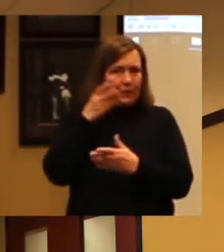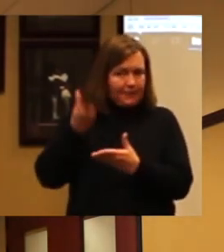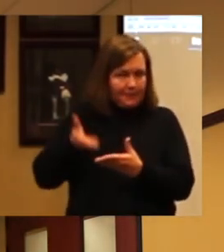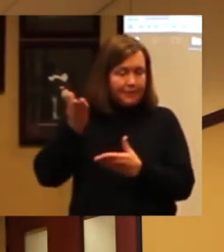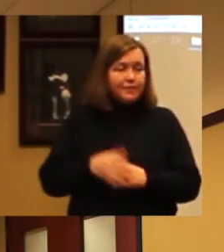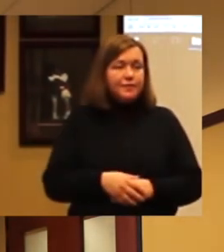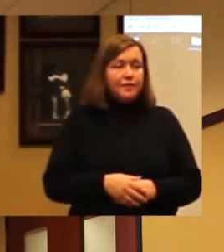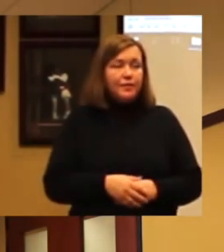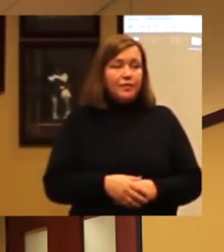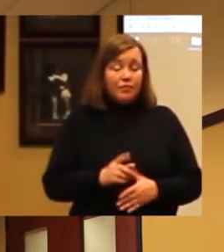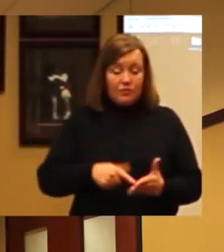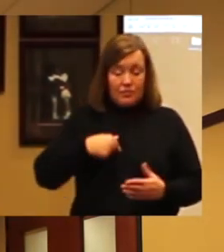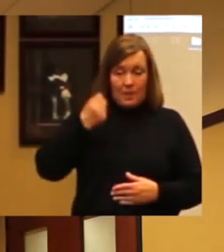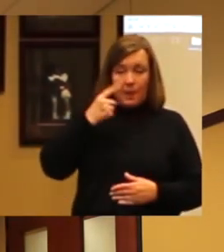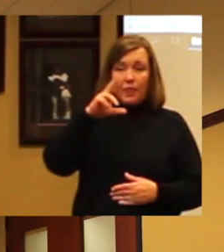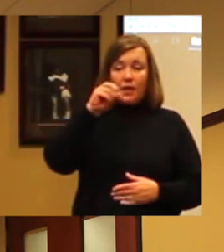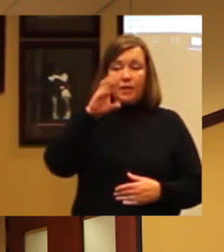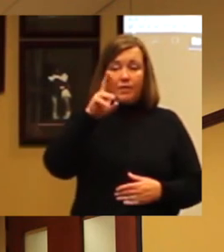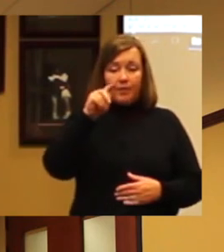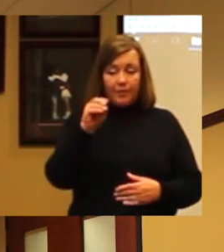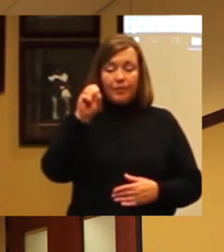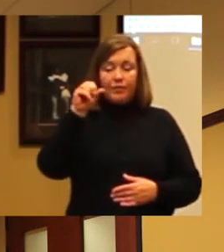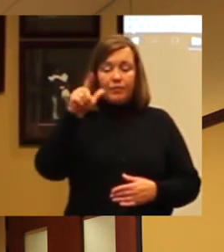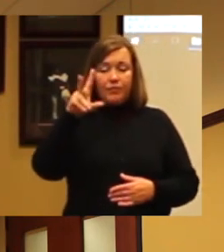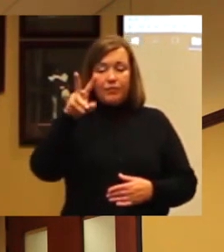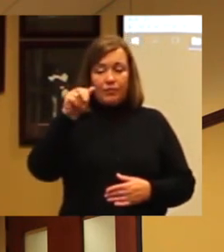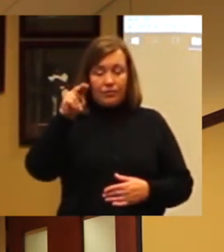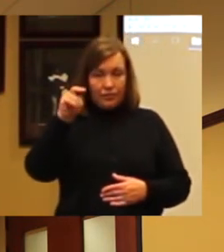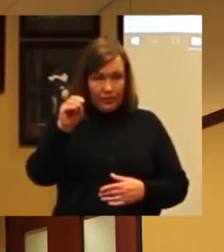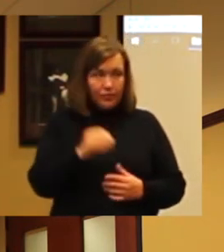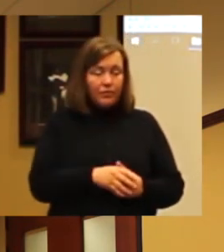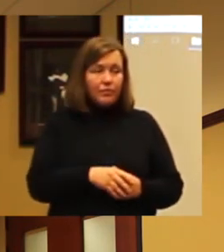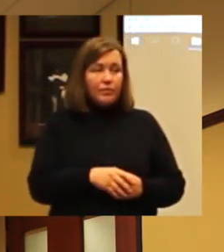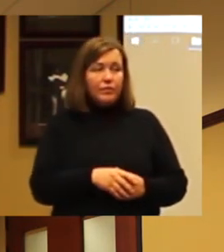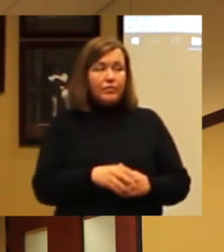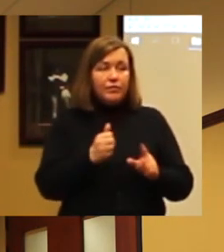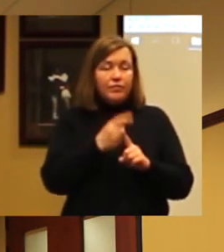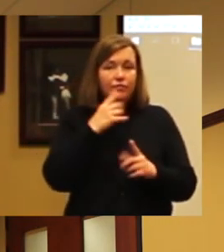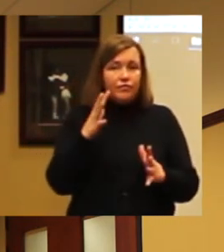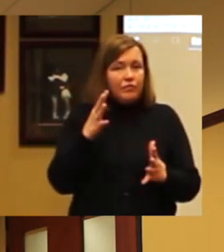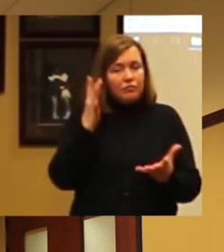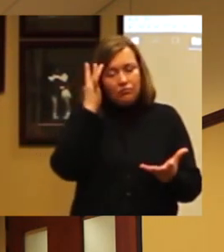my understanding, Roberto Zurbano is perhaps the sharpest and